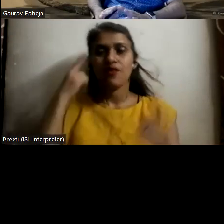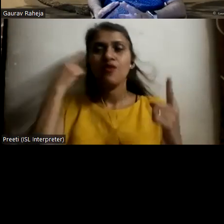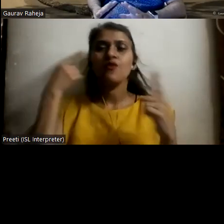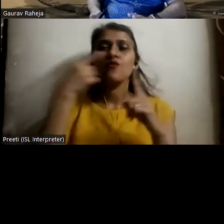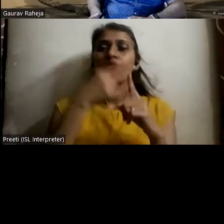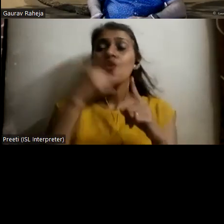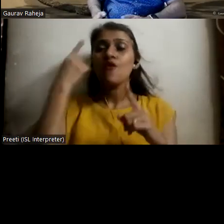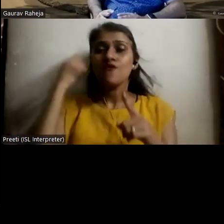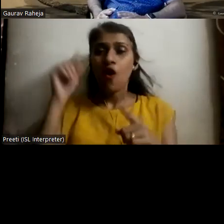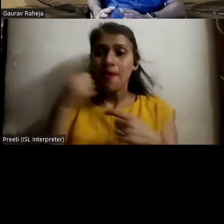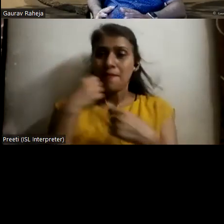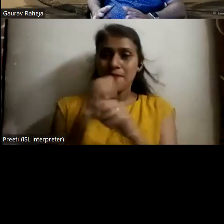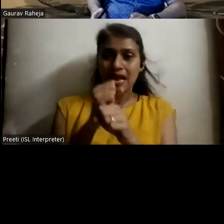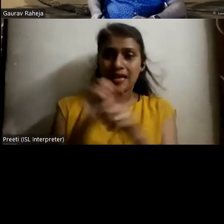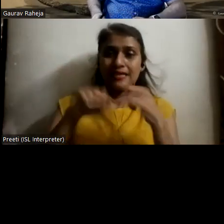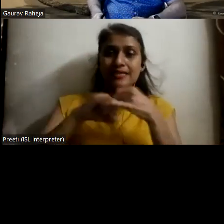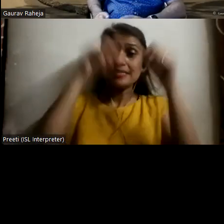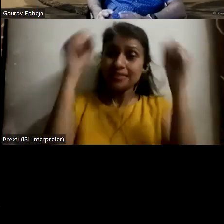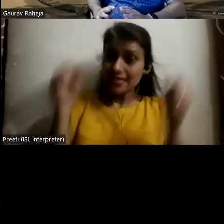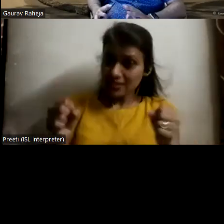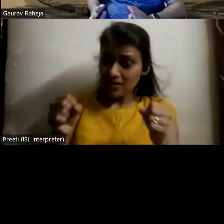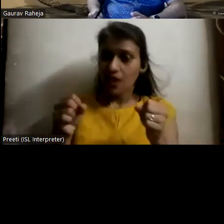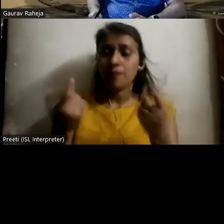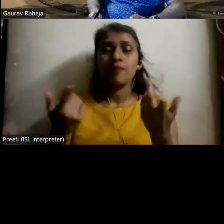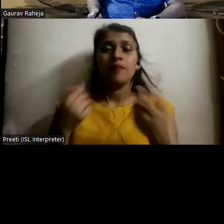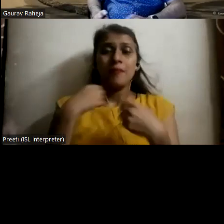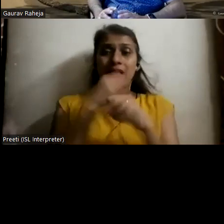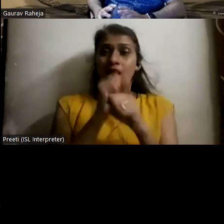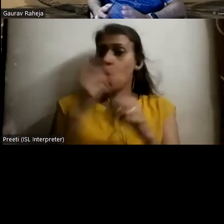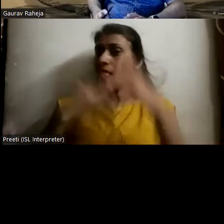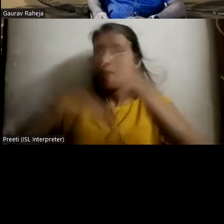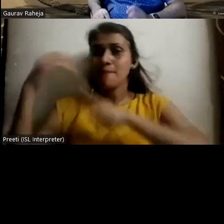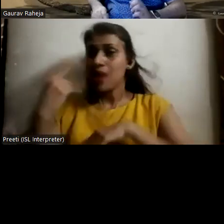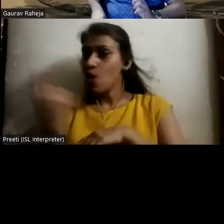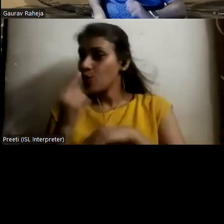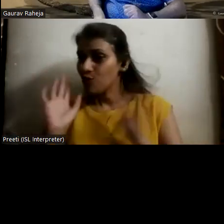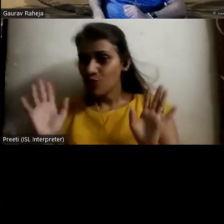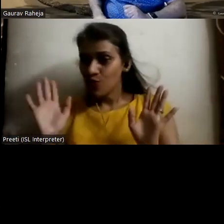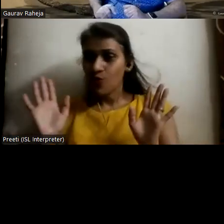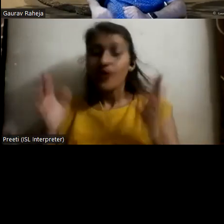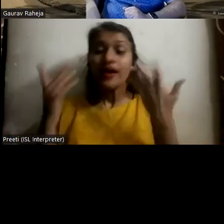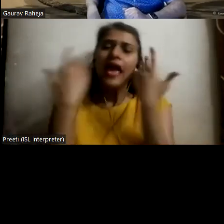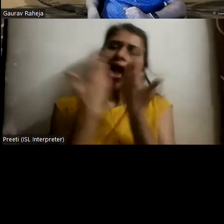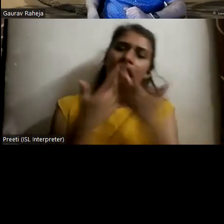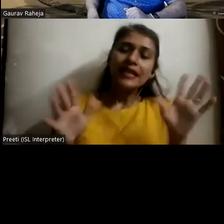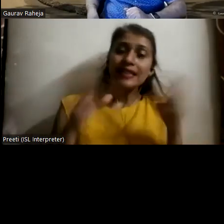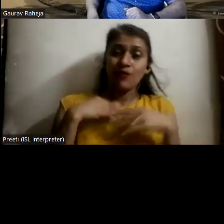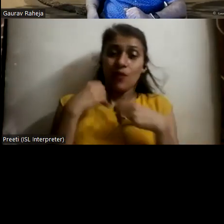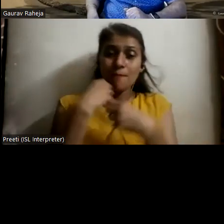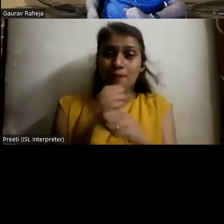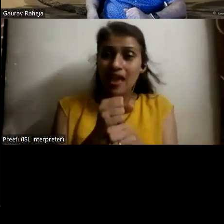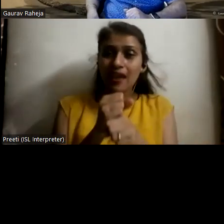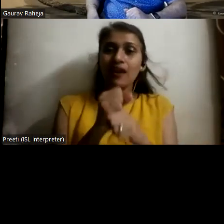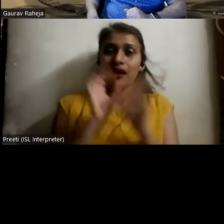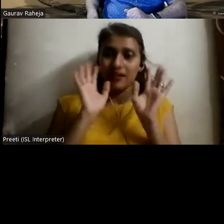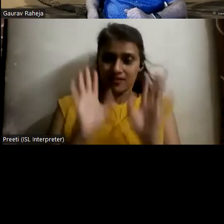we design systems, when we design policies, when we design products, when we design environments, and anything. Let me share with you one